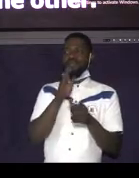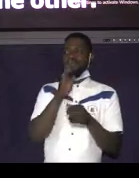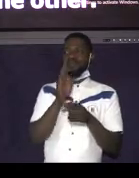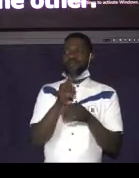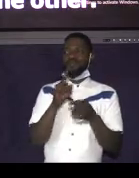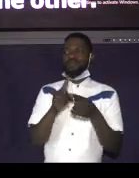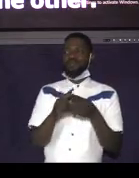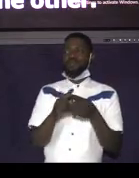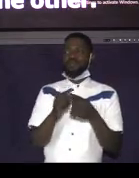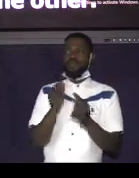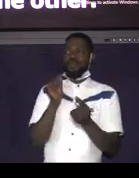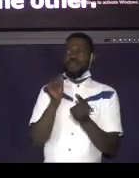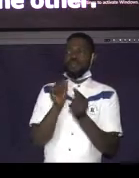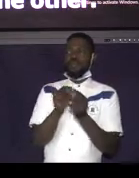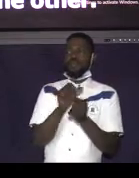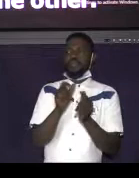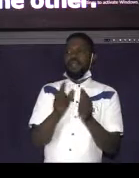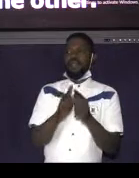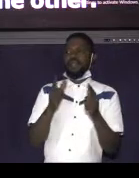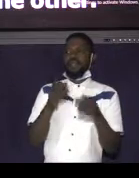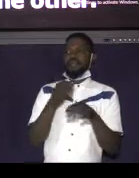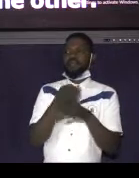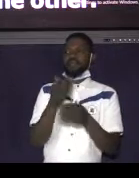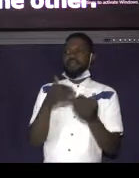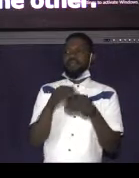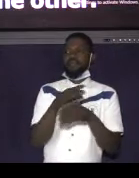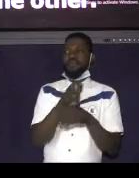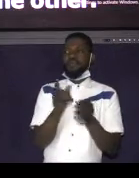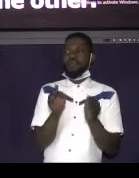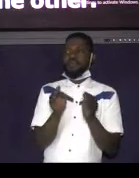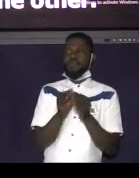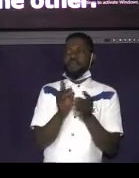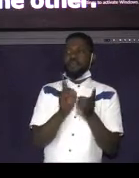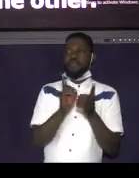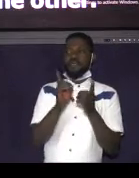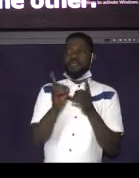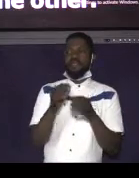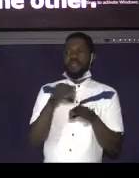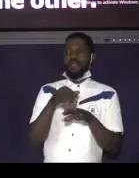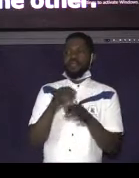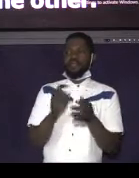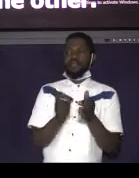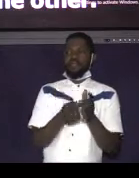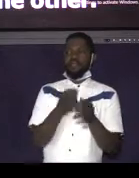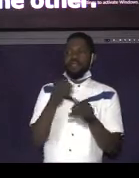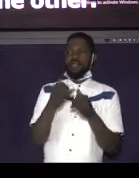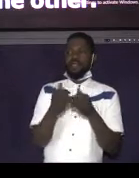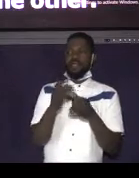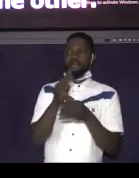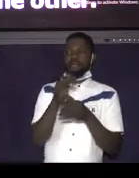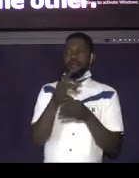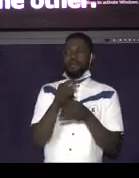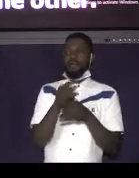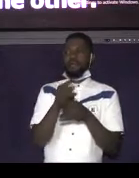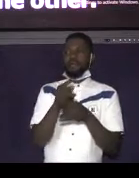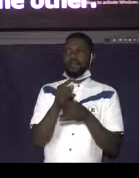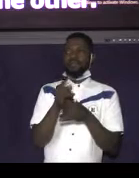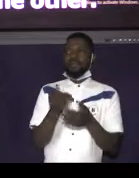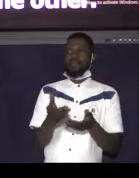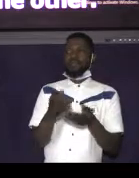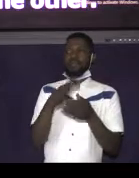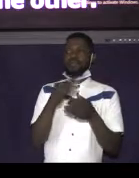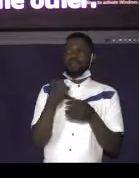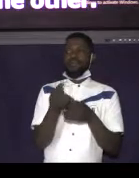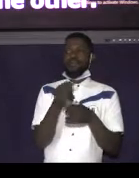be used to exert a large force over a small distance at one end by